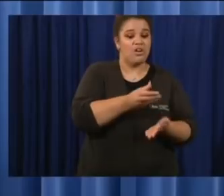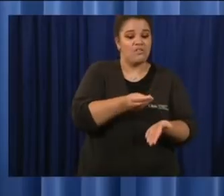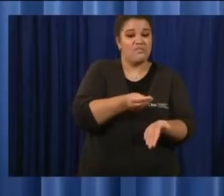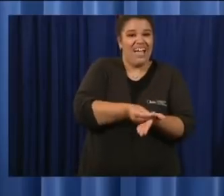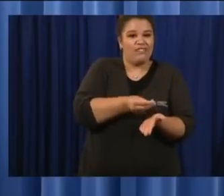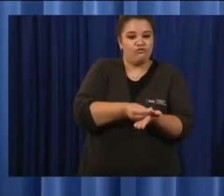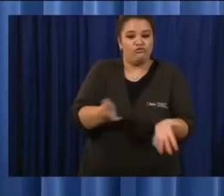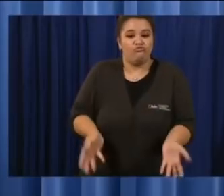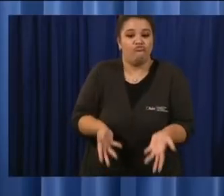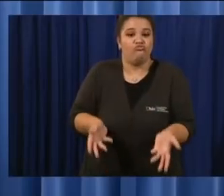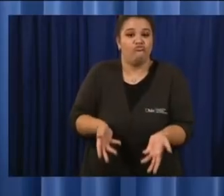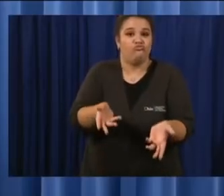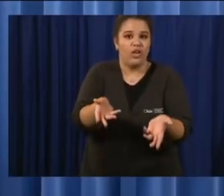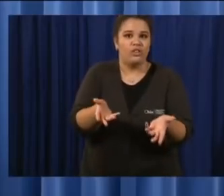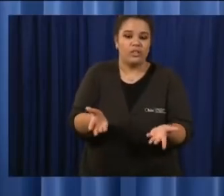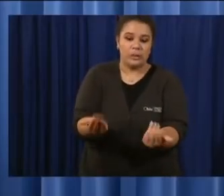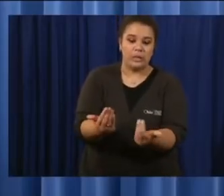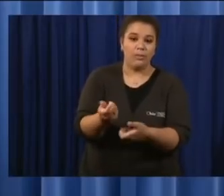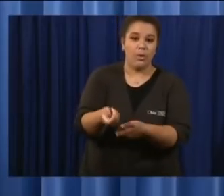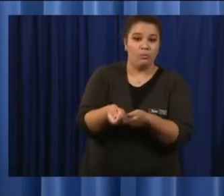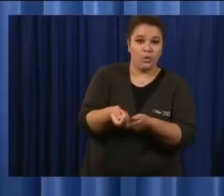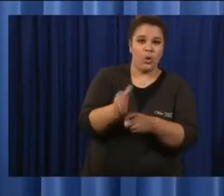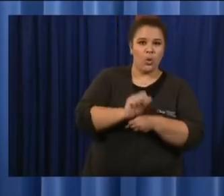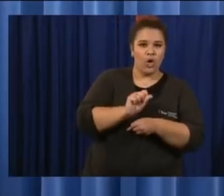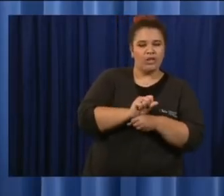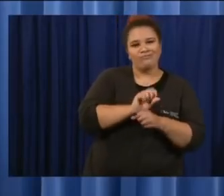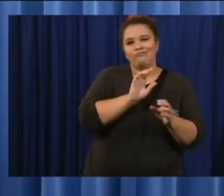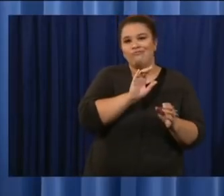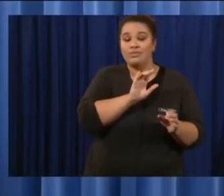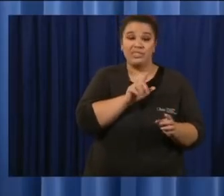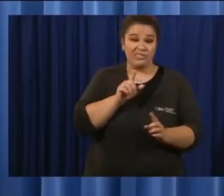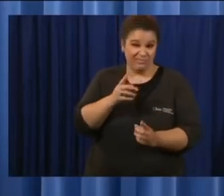and Senator Rob Portman are looking at? A back-to-work bonus, per se?